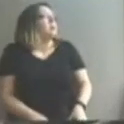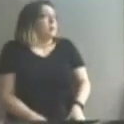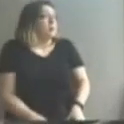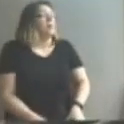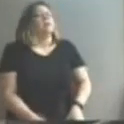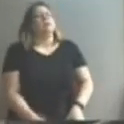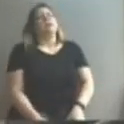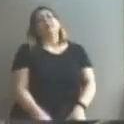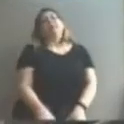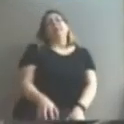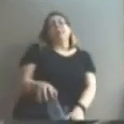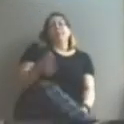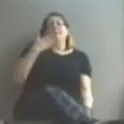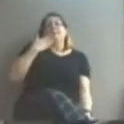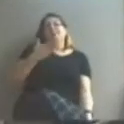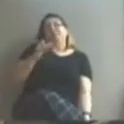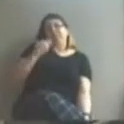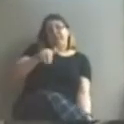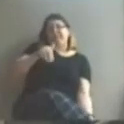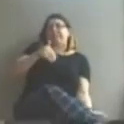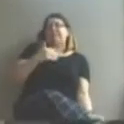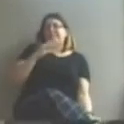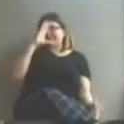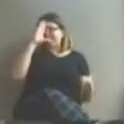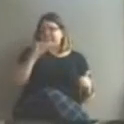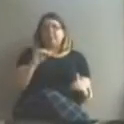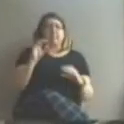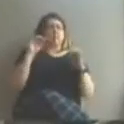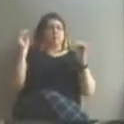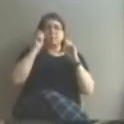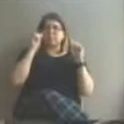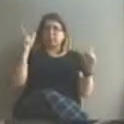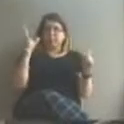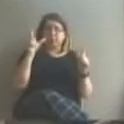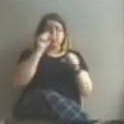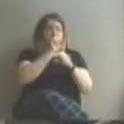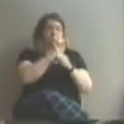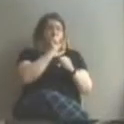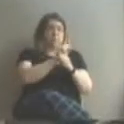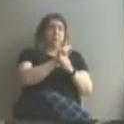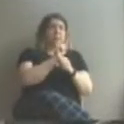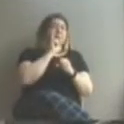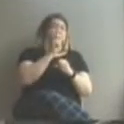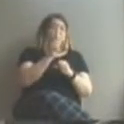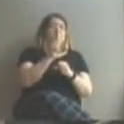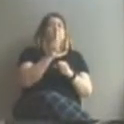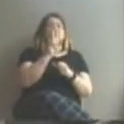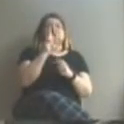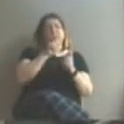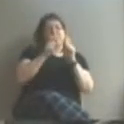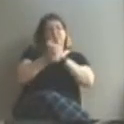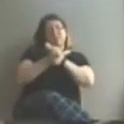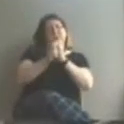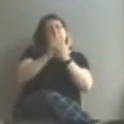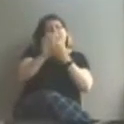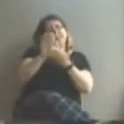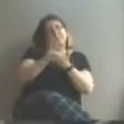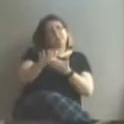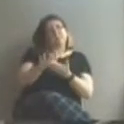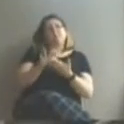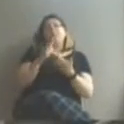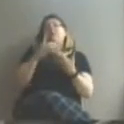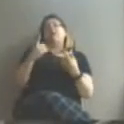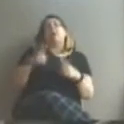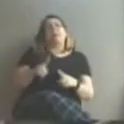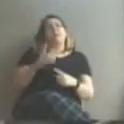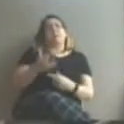Hopefully this should come as no surprise to anyone. The work surrounding centralized custodians began well over